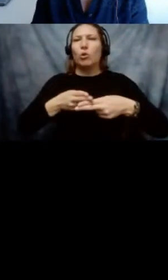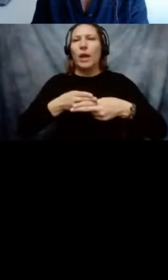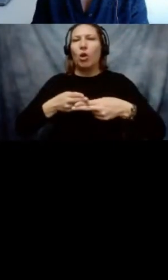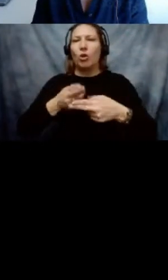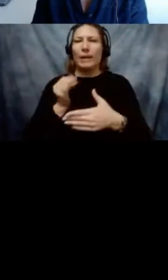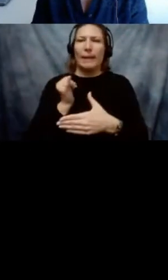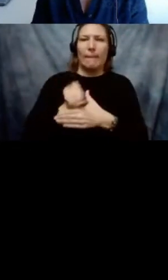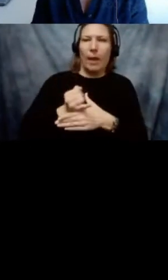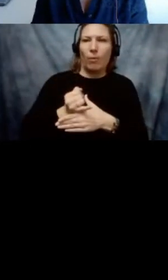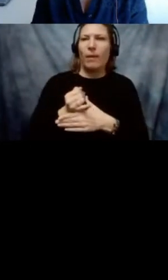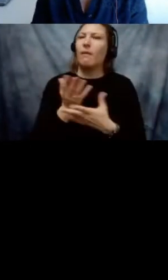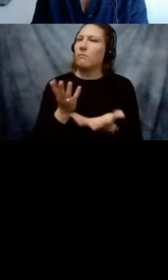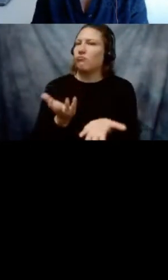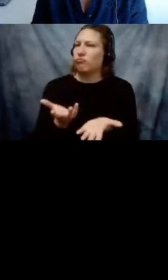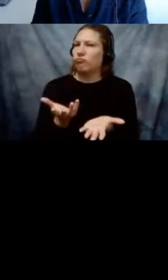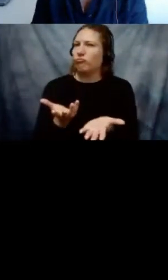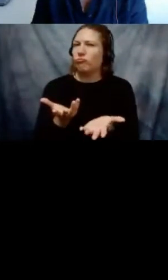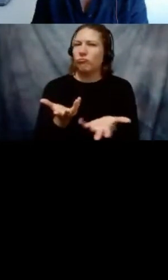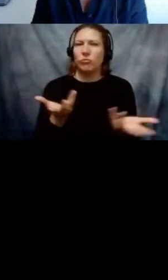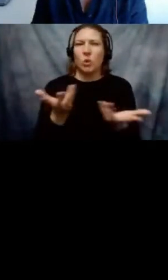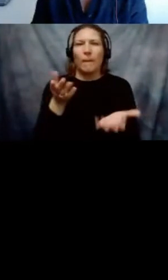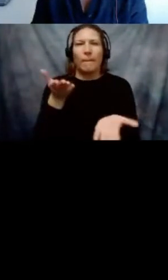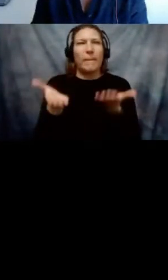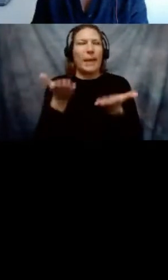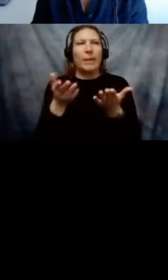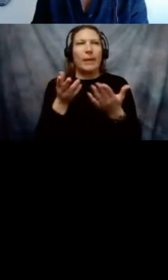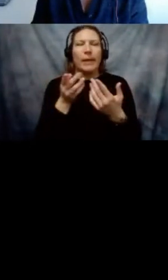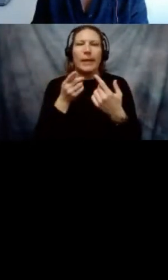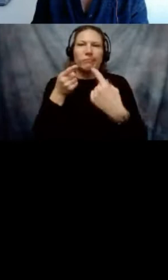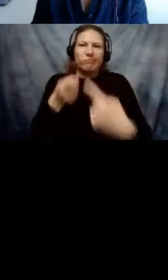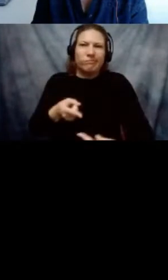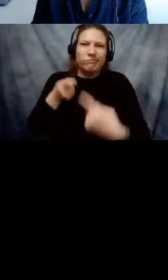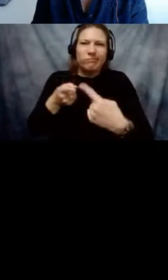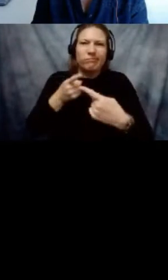difficult or impossible to interact with digital content.